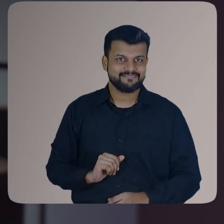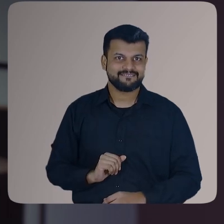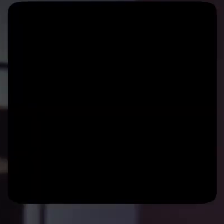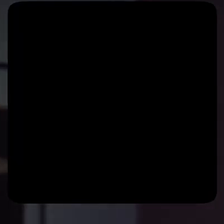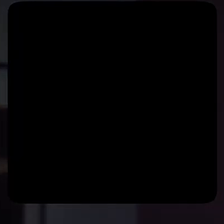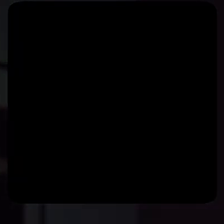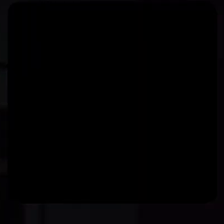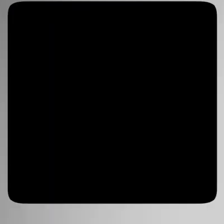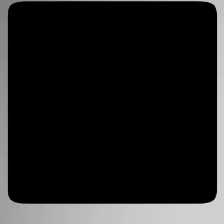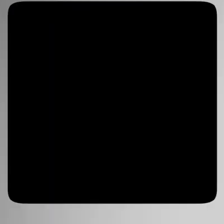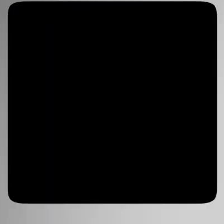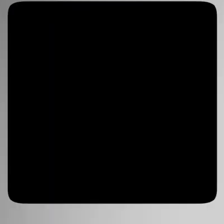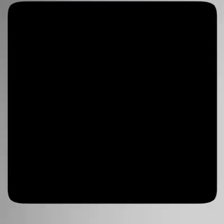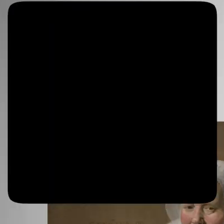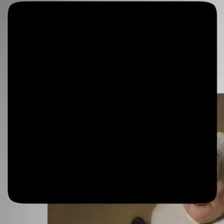personality.